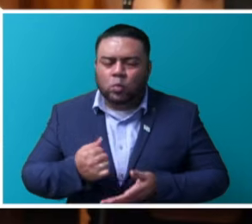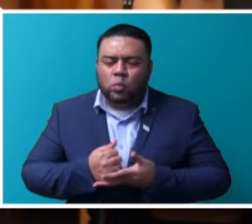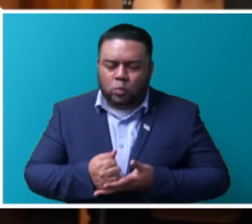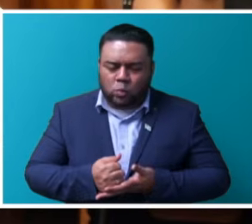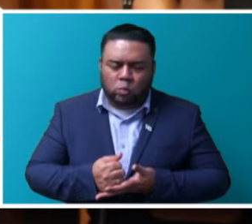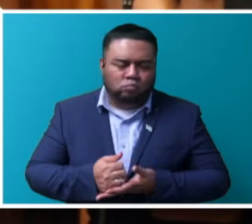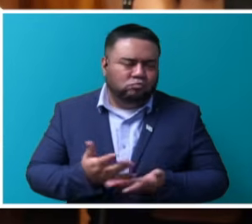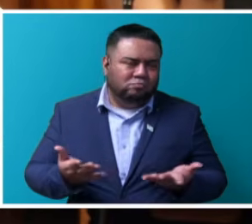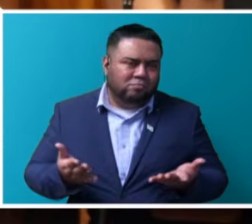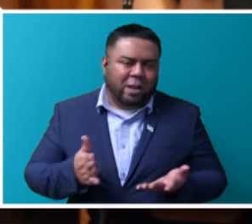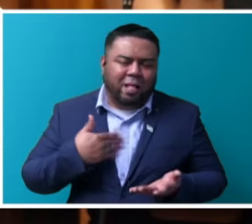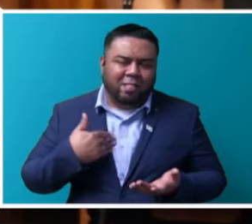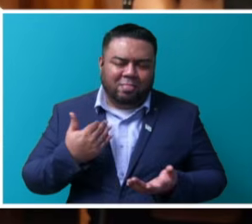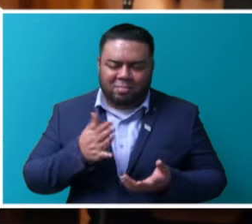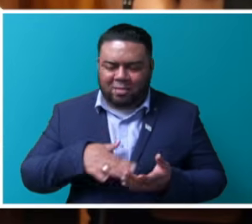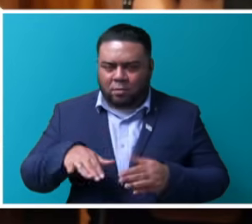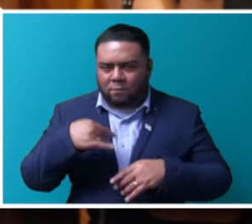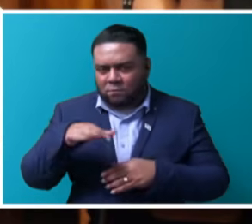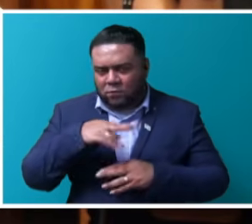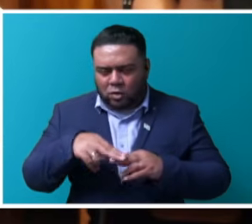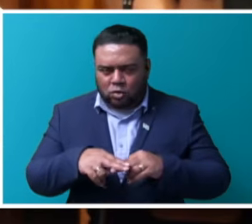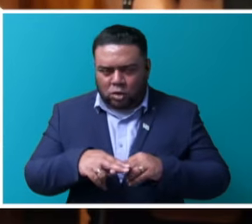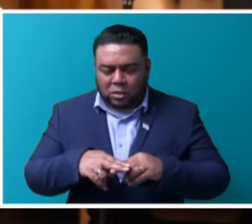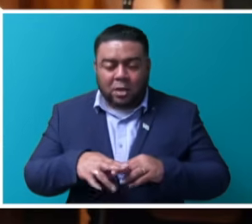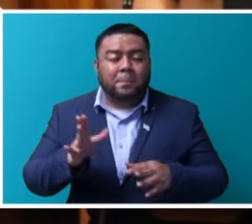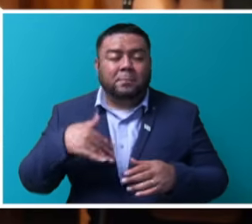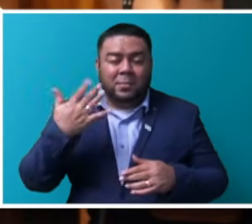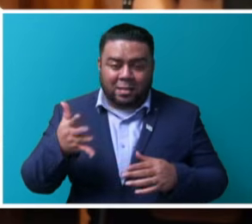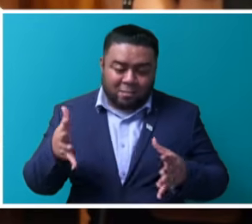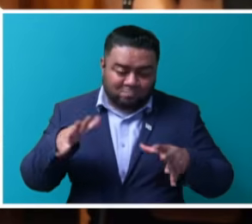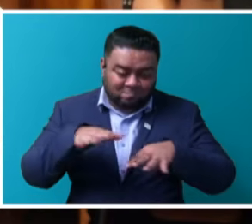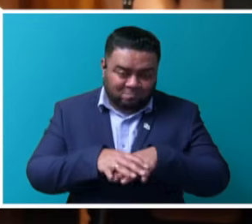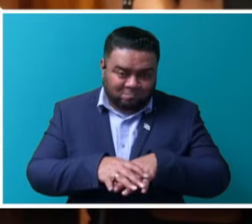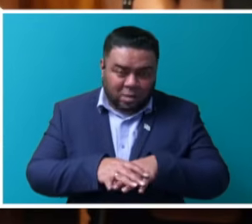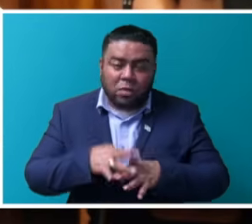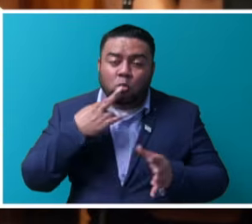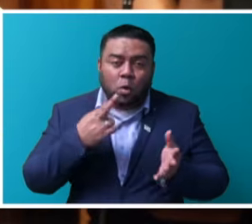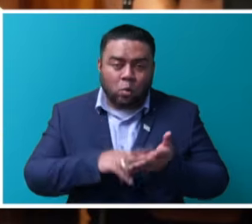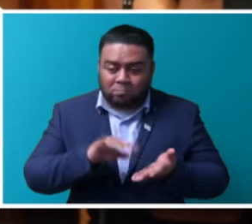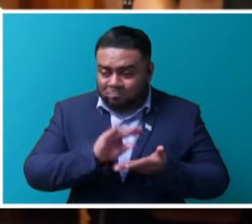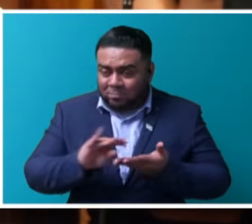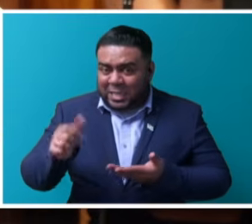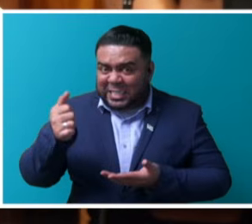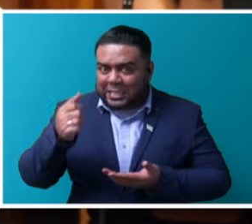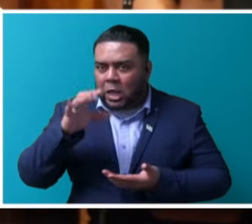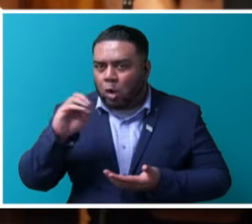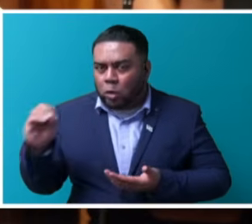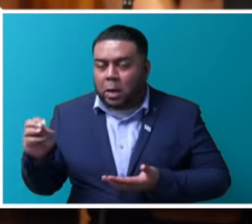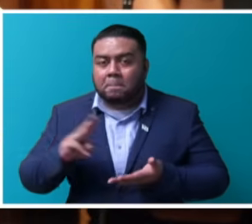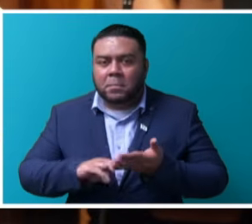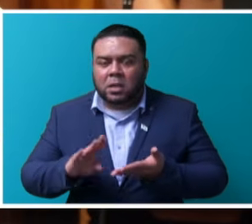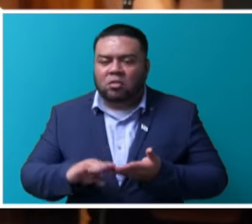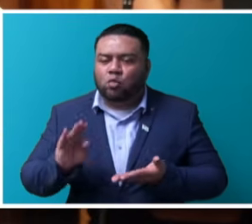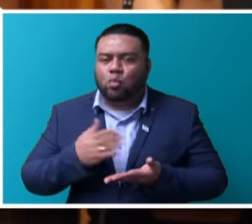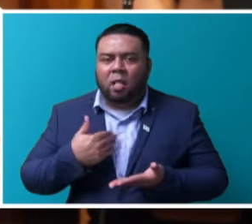and compassionate healthcare across Fiji. Mr. Speaker, say in a nutshell, the record allocation of over $600 million is provided to the health